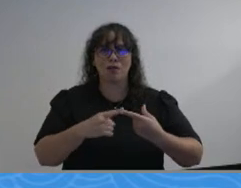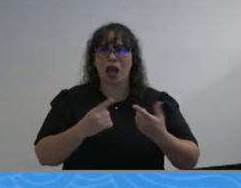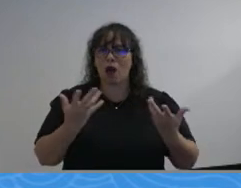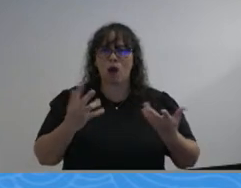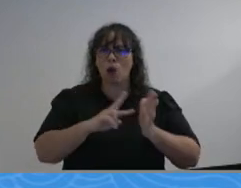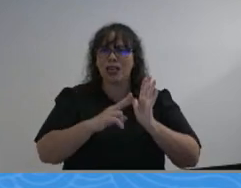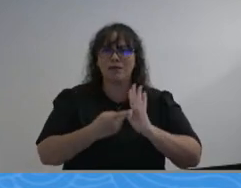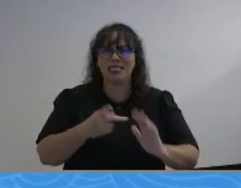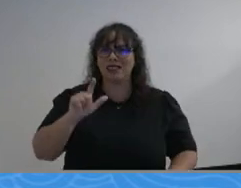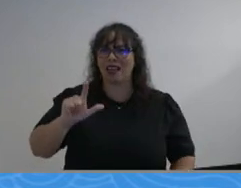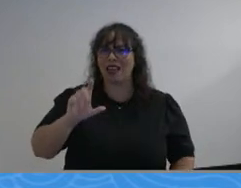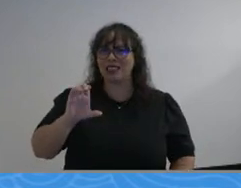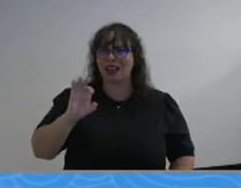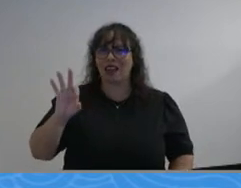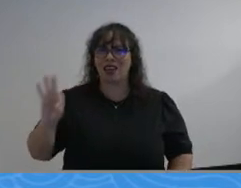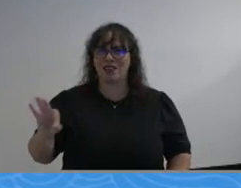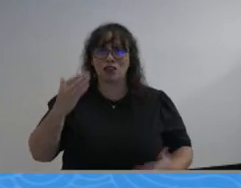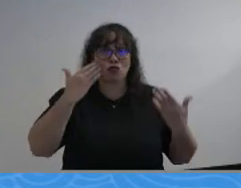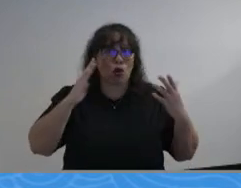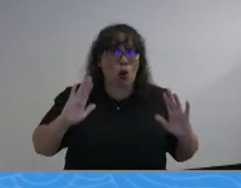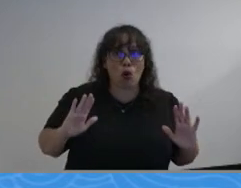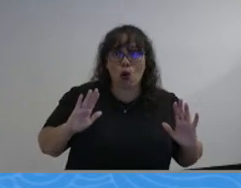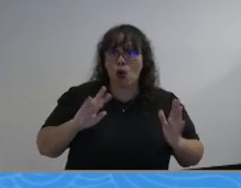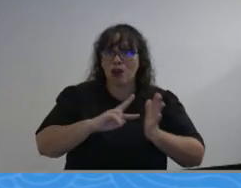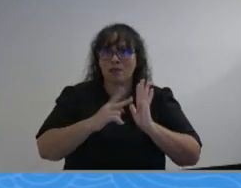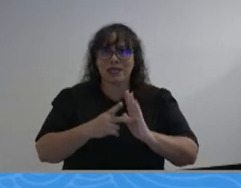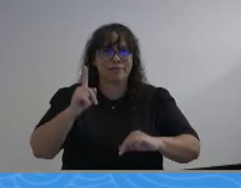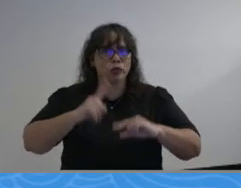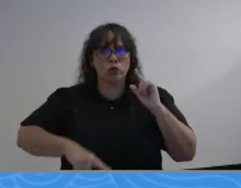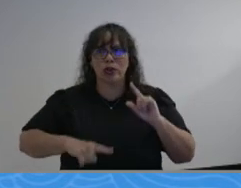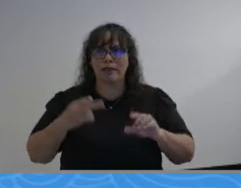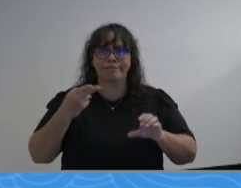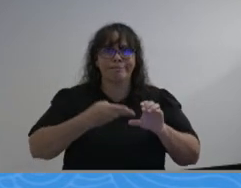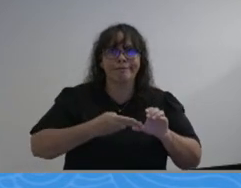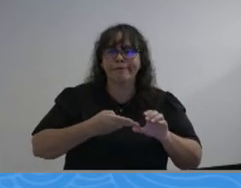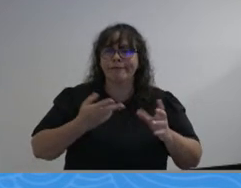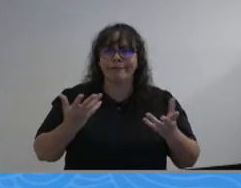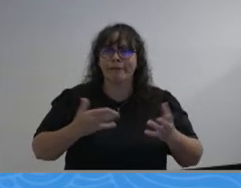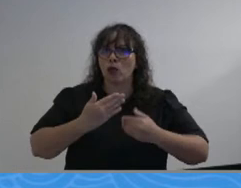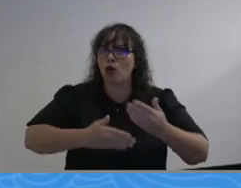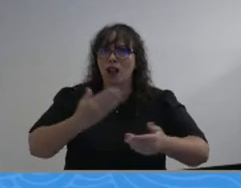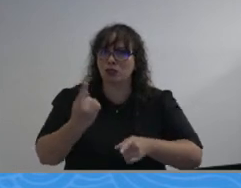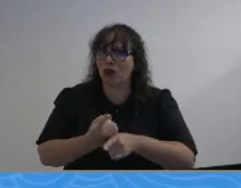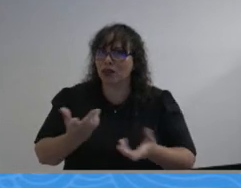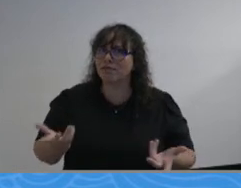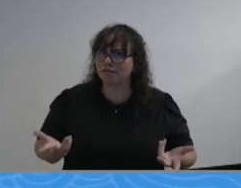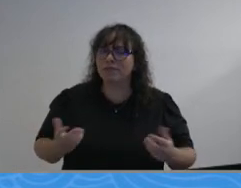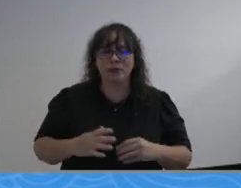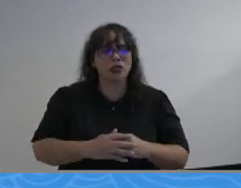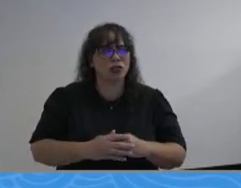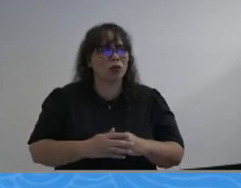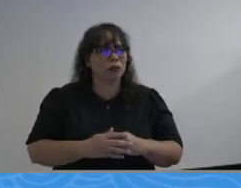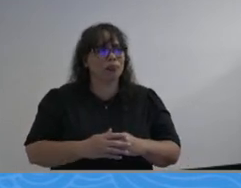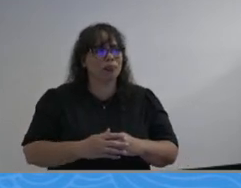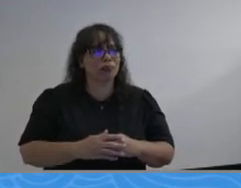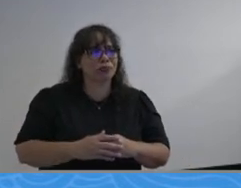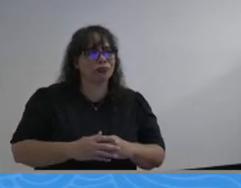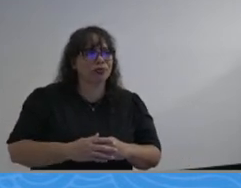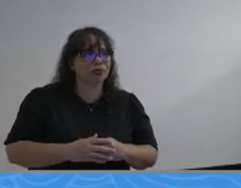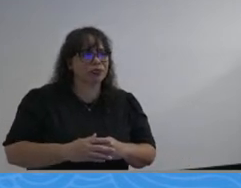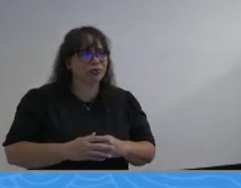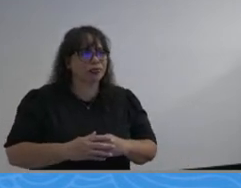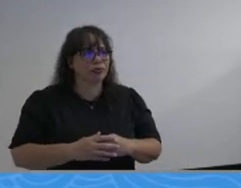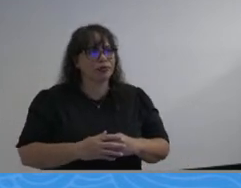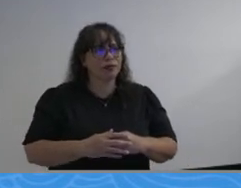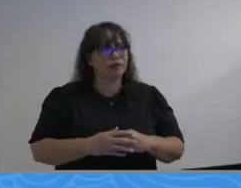is, because if we don't know what it is, we can't be part of the process. So can we go ahead and pull Nicole forward? All